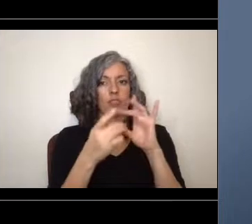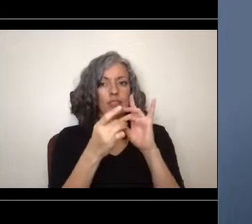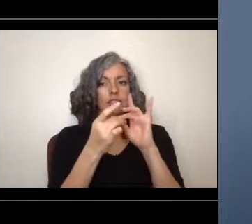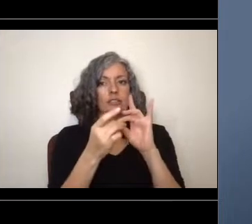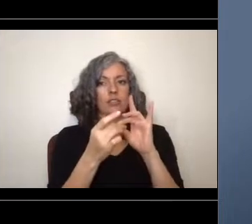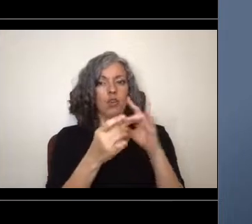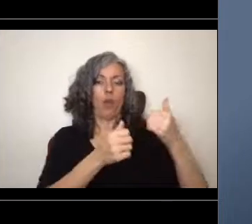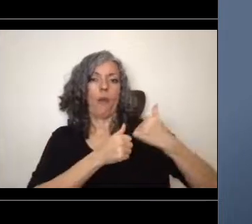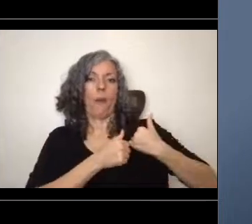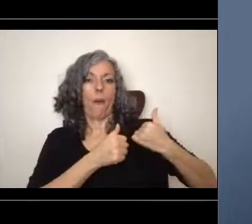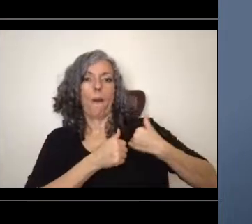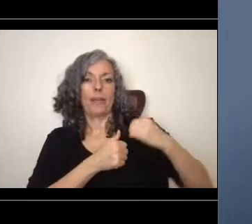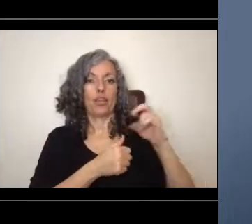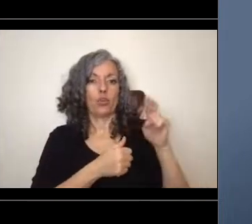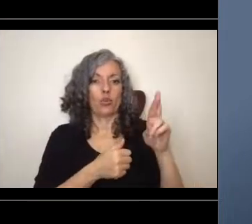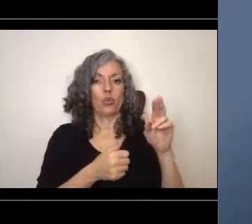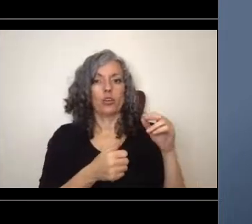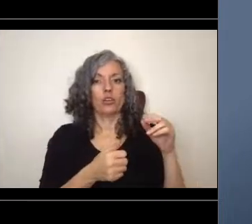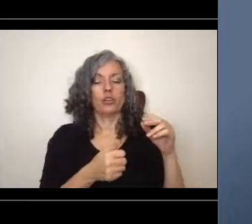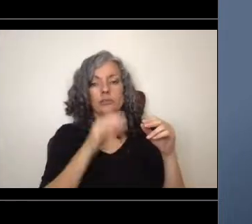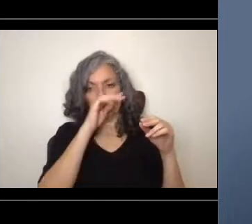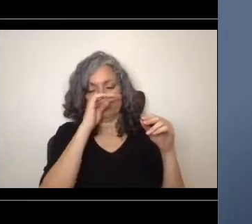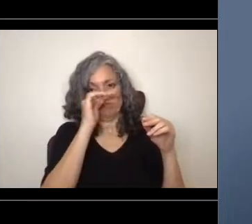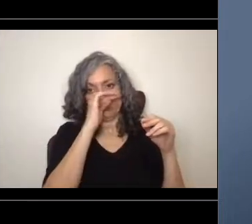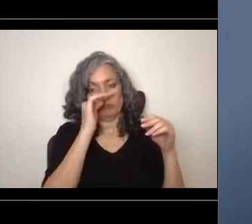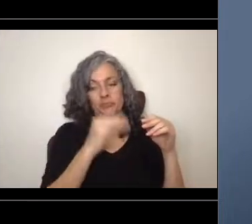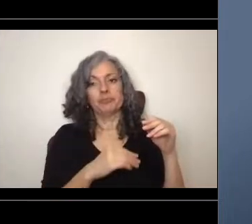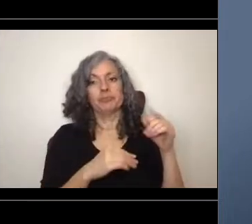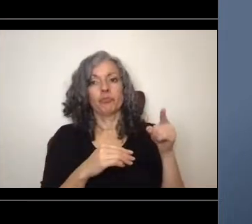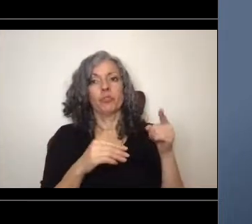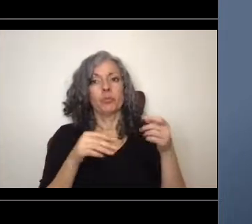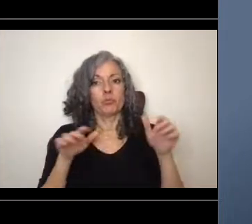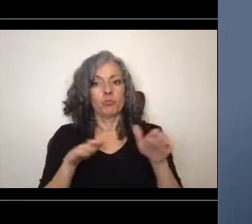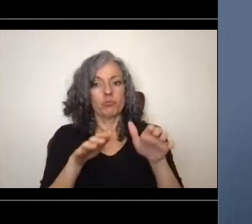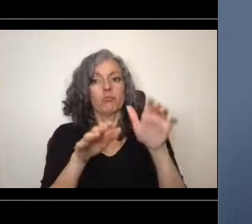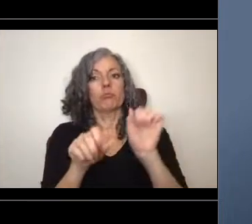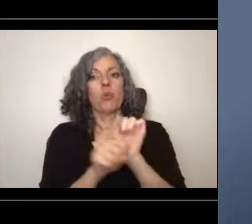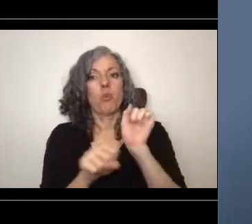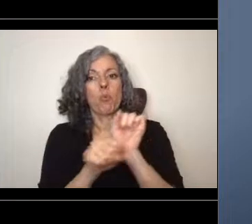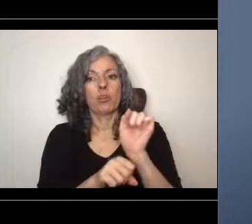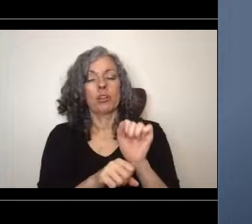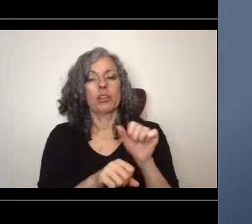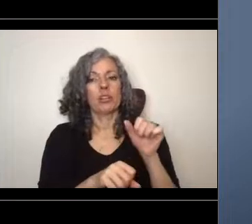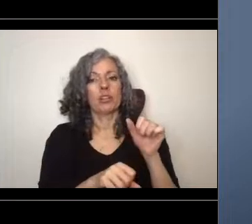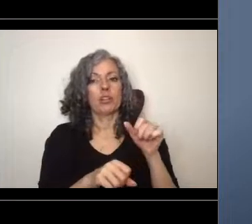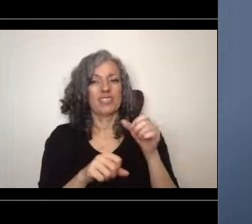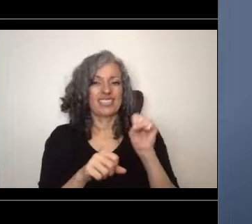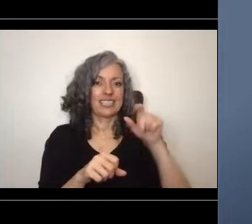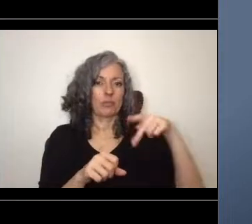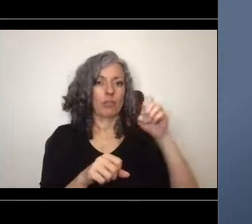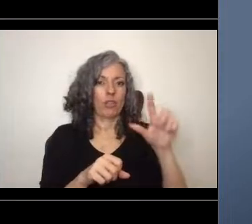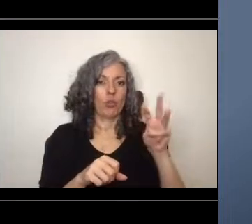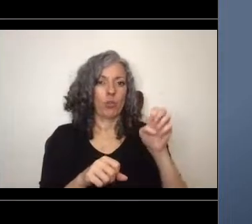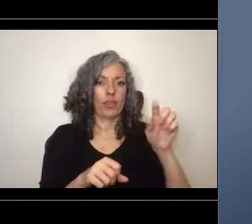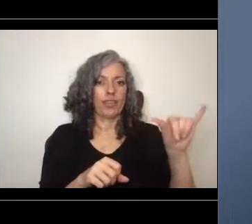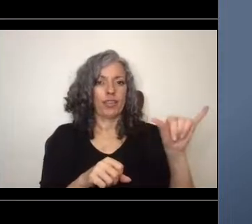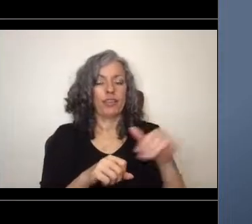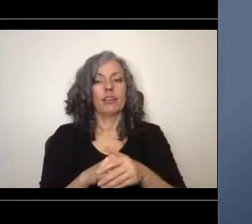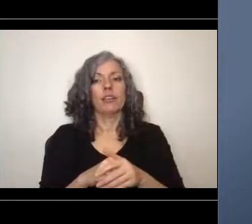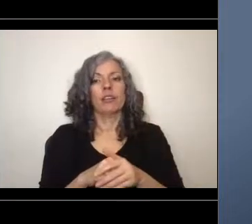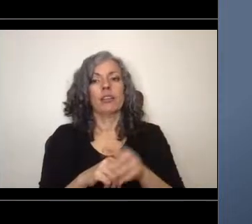Engineers, requirements and allowable work windows to perform work in the Prado Dam spillway. The Riverside County Transportation